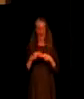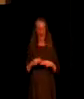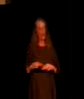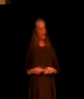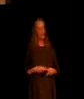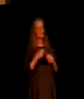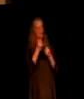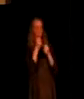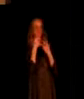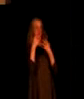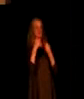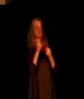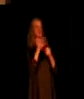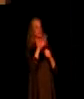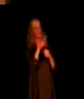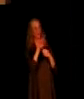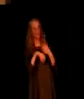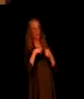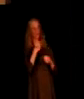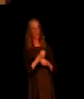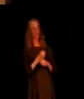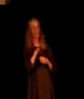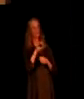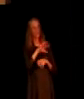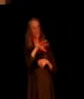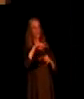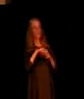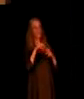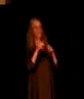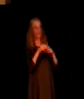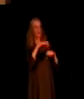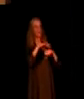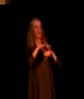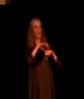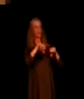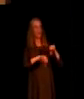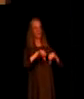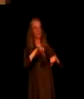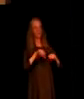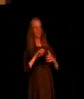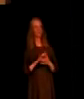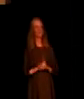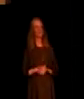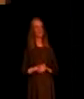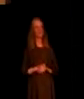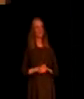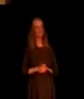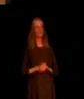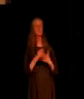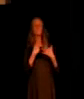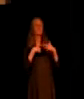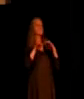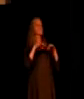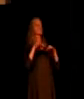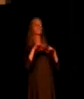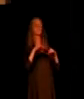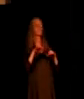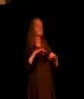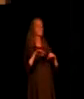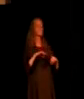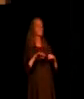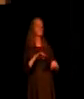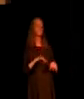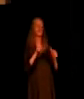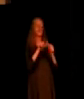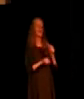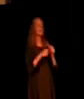I guess, 40 years that I've been in NASA Earth science, I'm not about to go through sensor by sensor